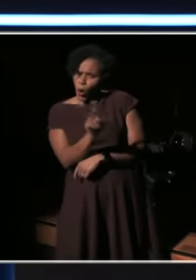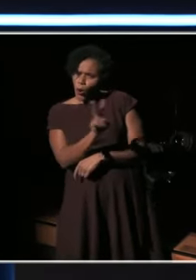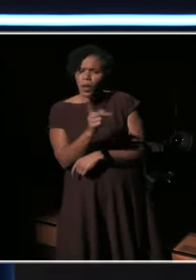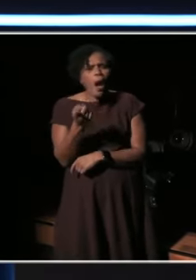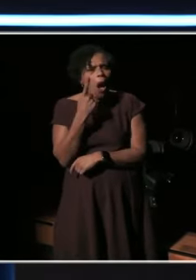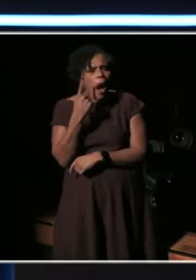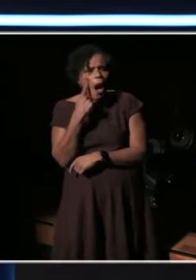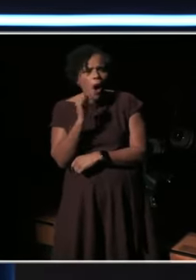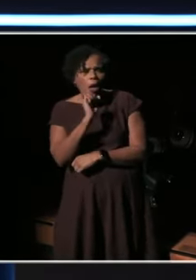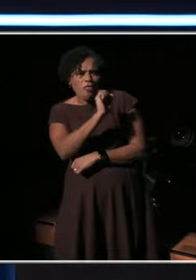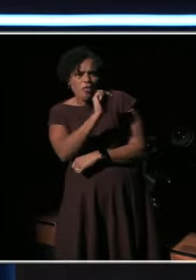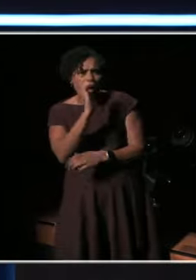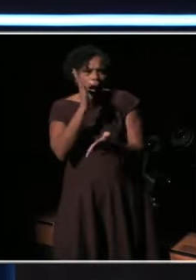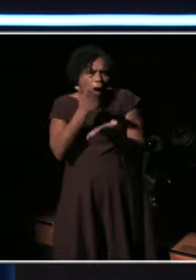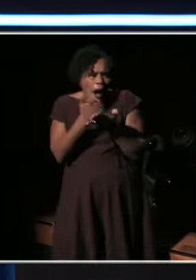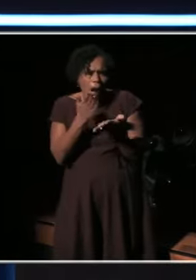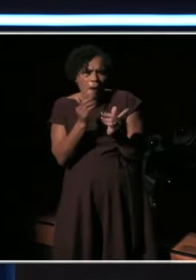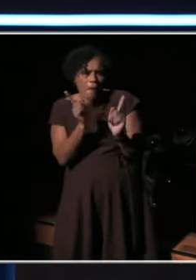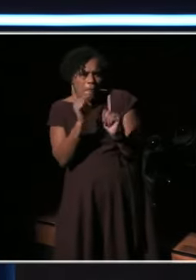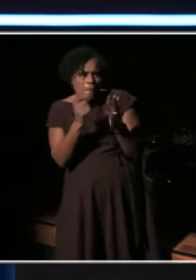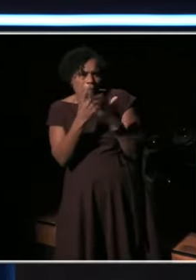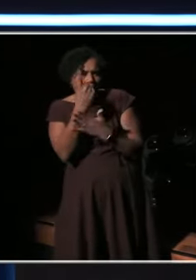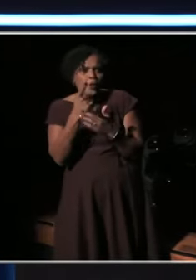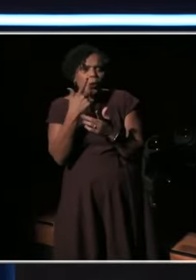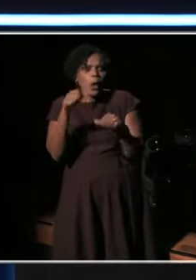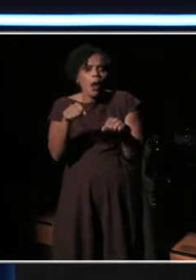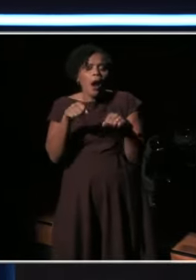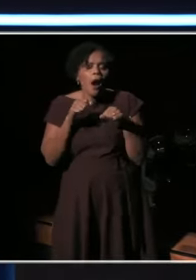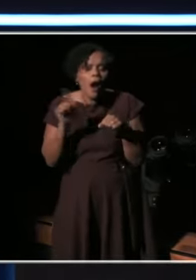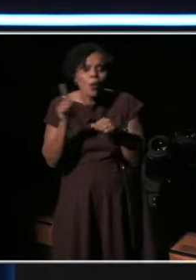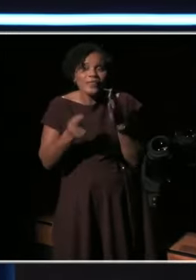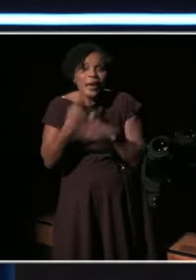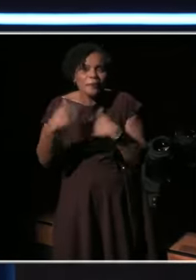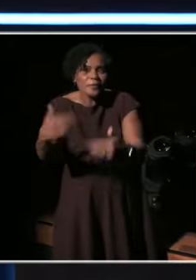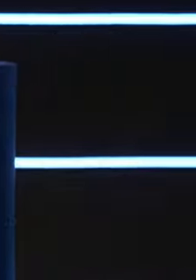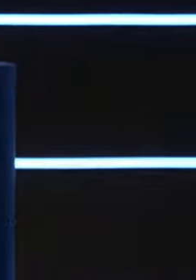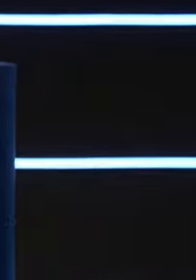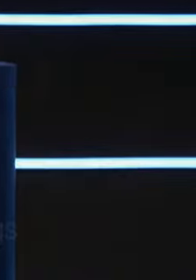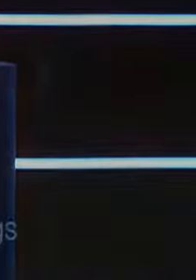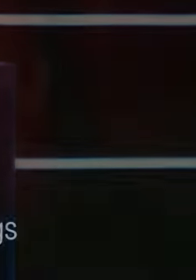look at them in action so that you realize what might be in store for you tonight.